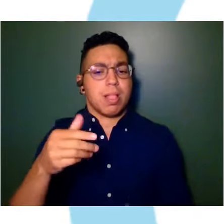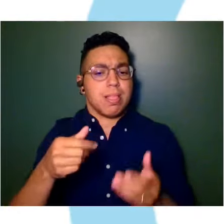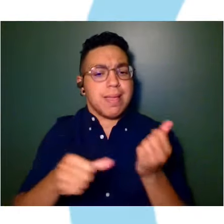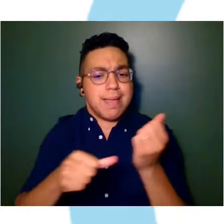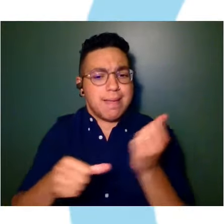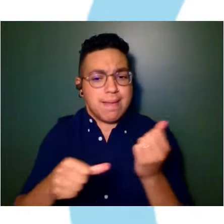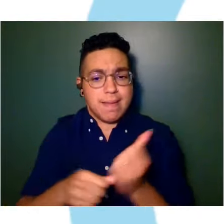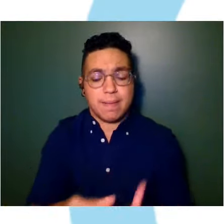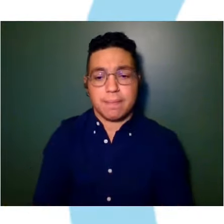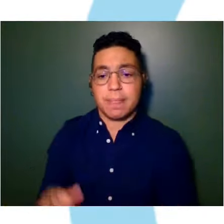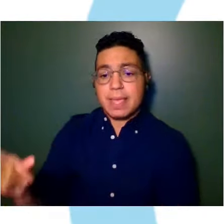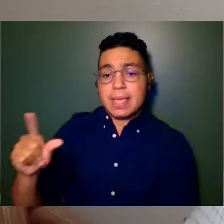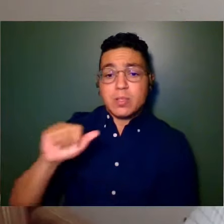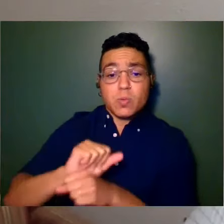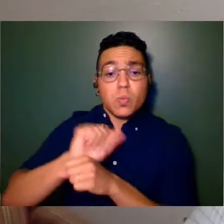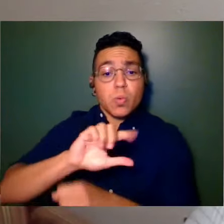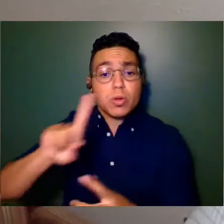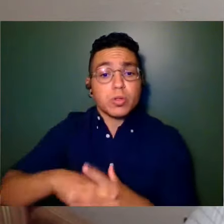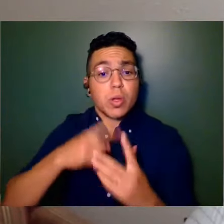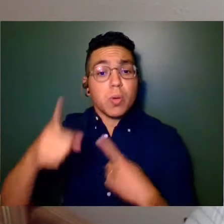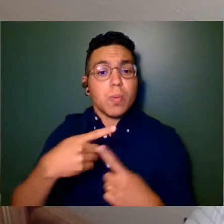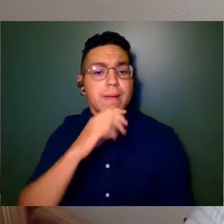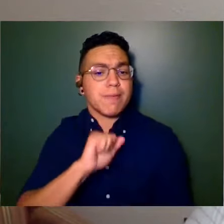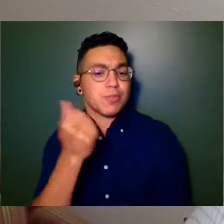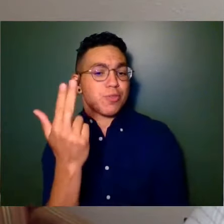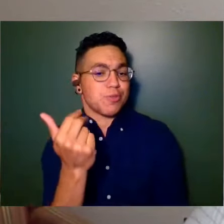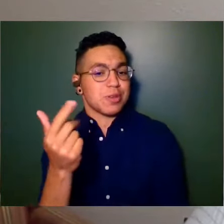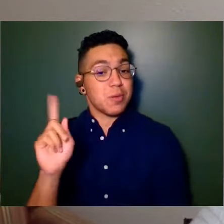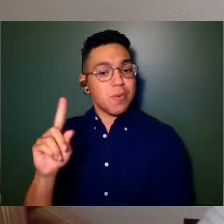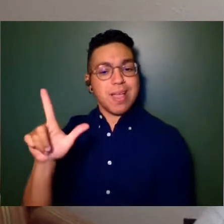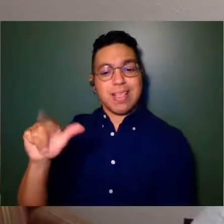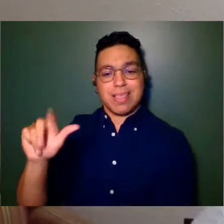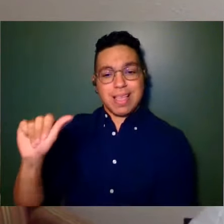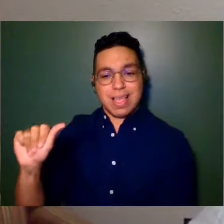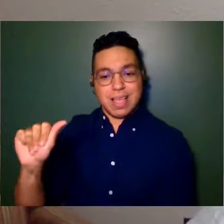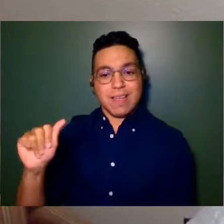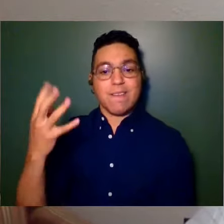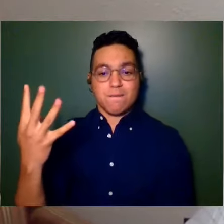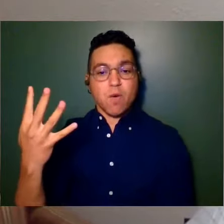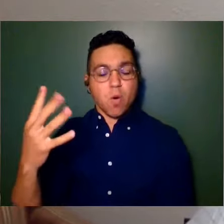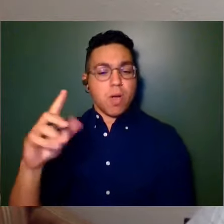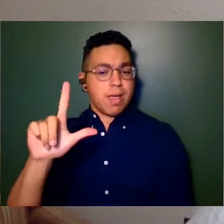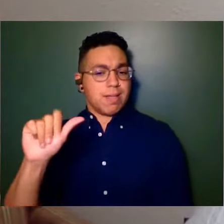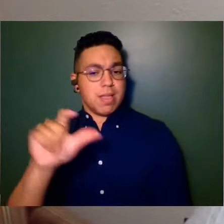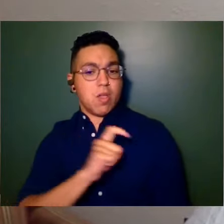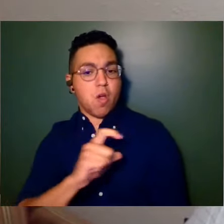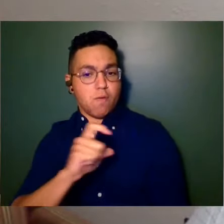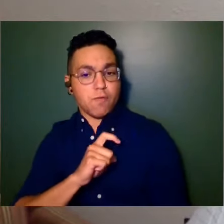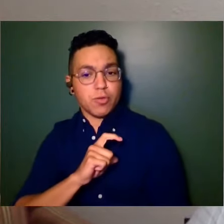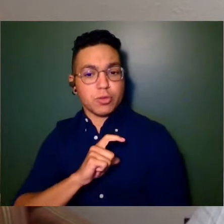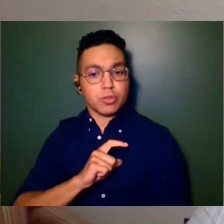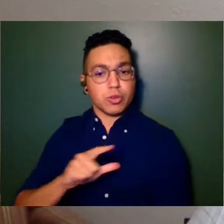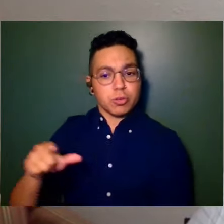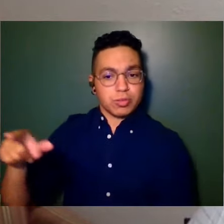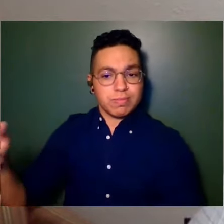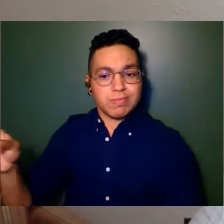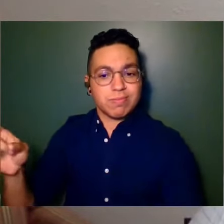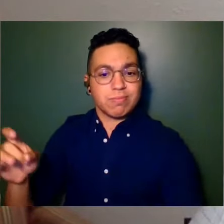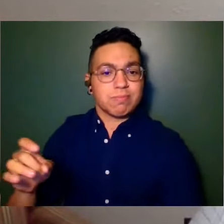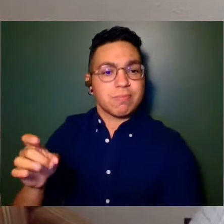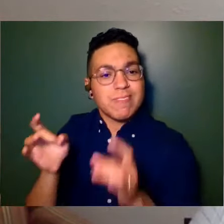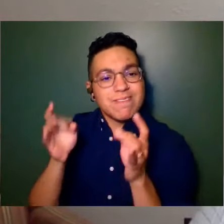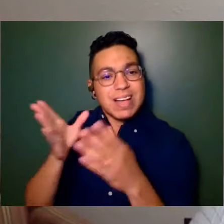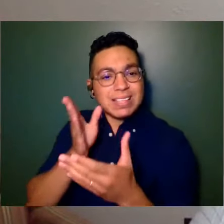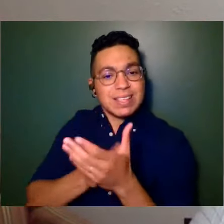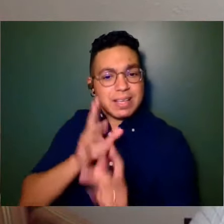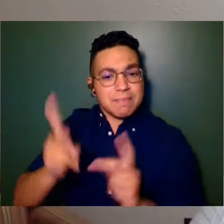beating of Rodney King, an African-American man. Lamar, I'd like to start asking you to sort of frame up the primary narrative of